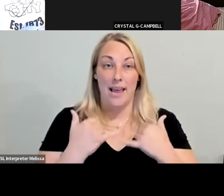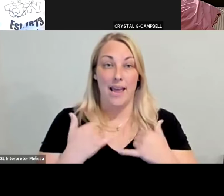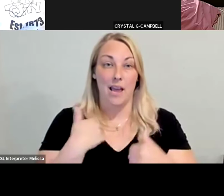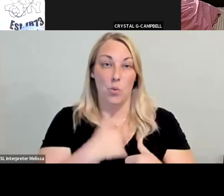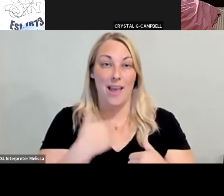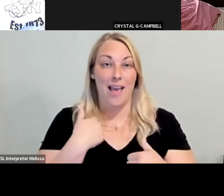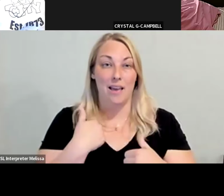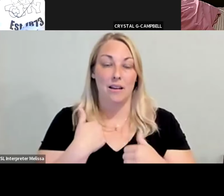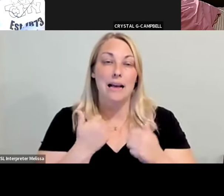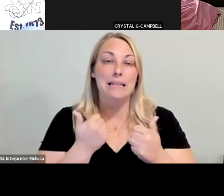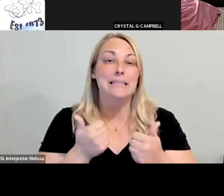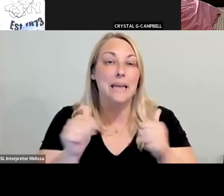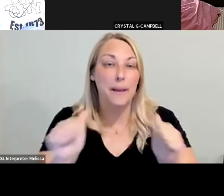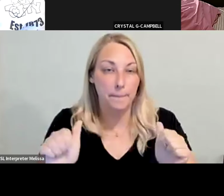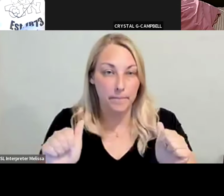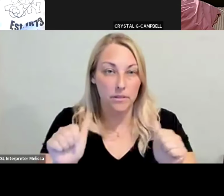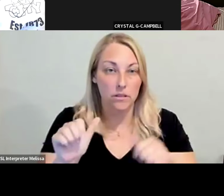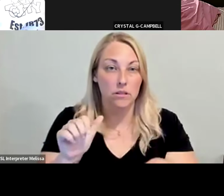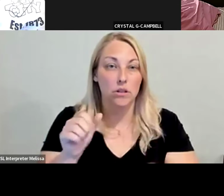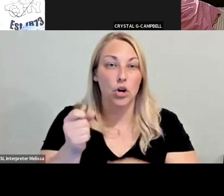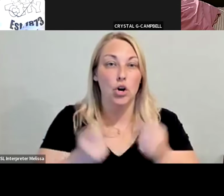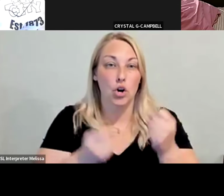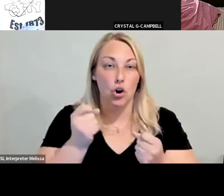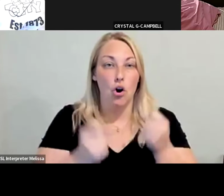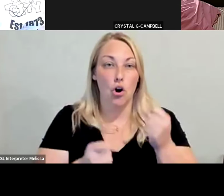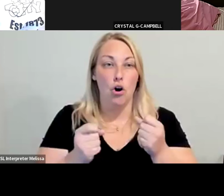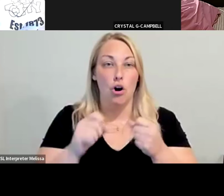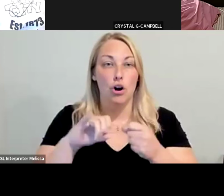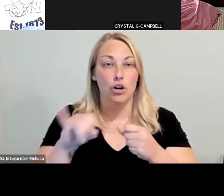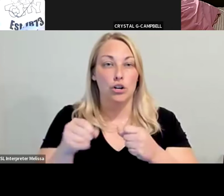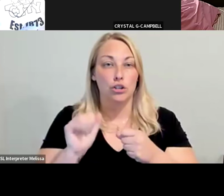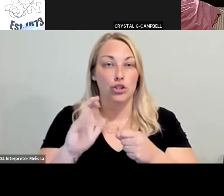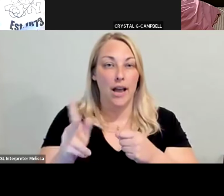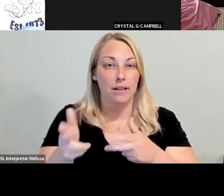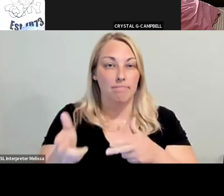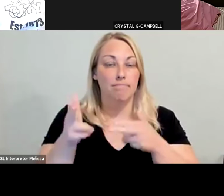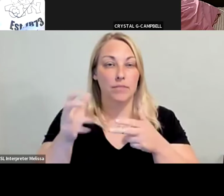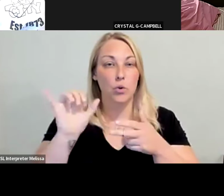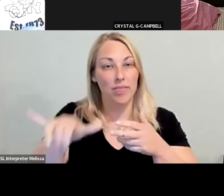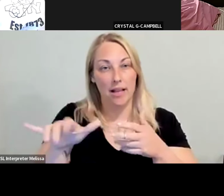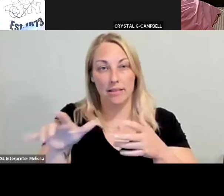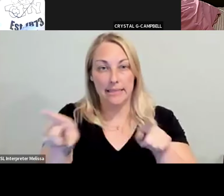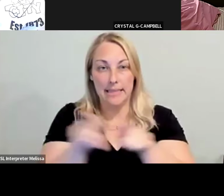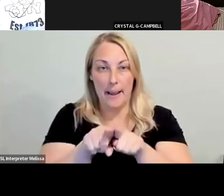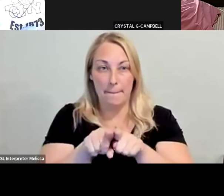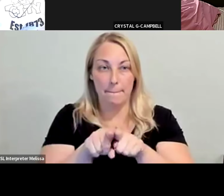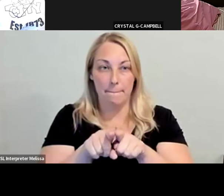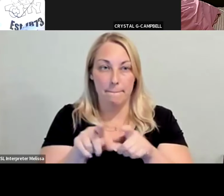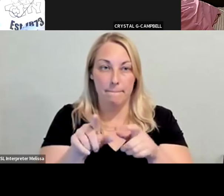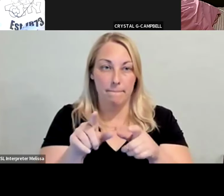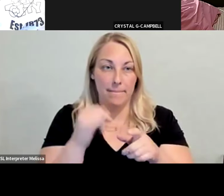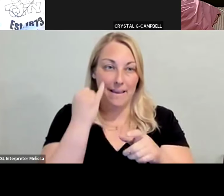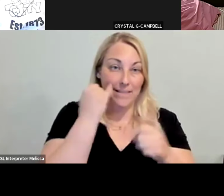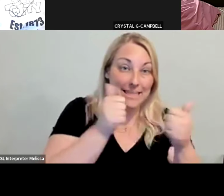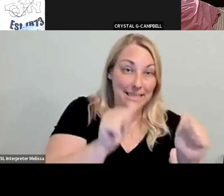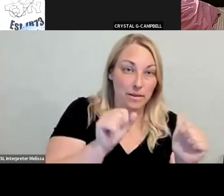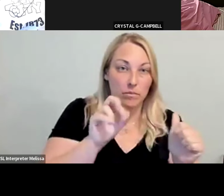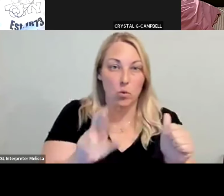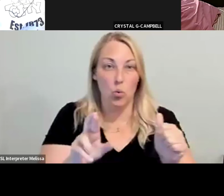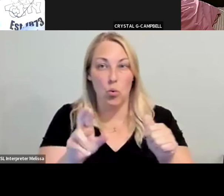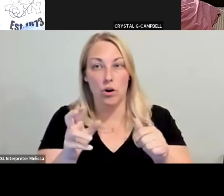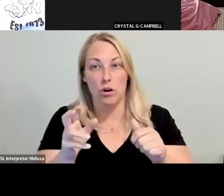attempt carjackings, and it will go down. An attempt carjacking is just the same as a carjacking because it's written into